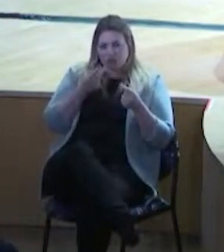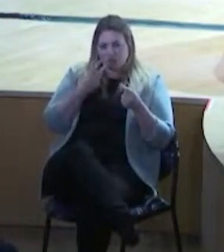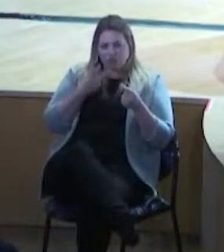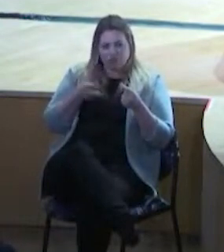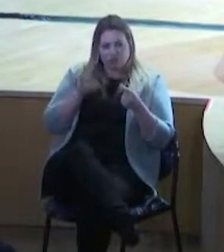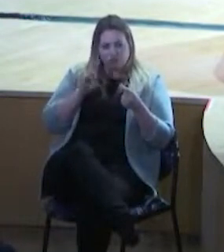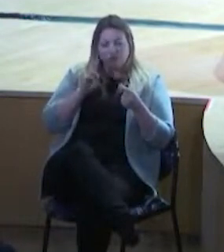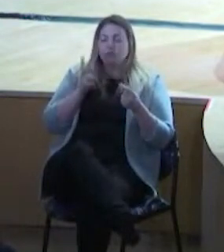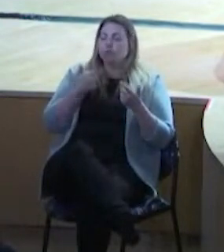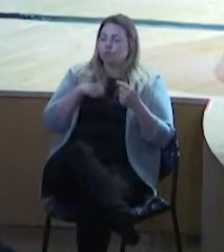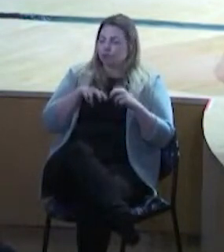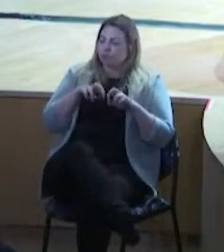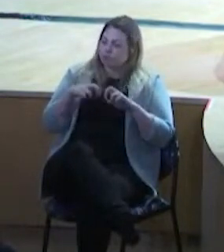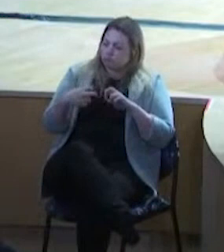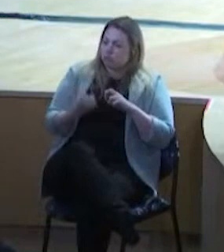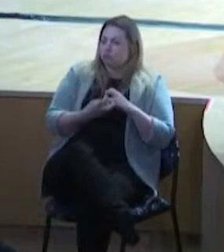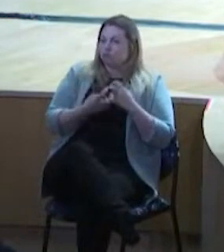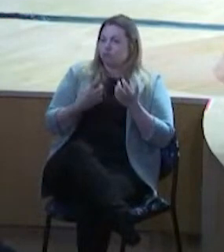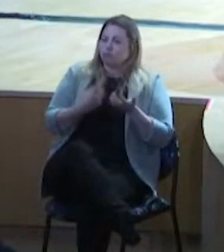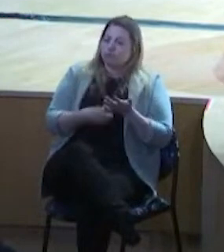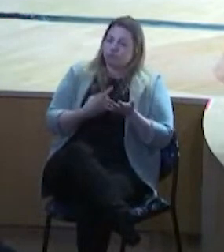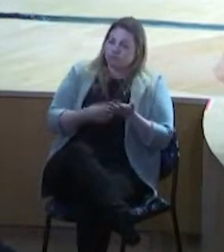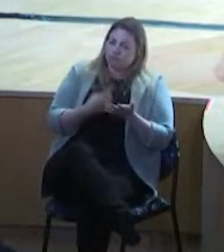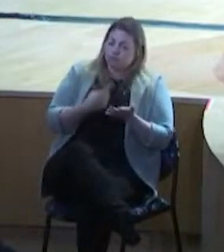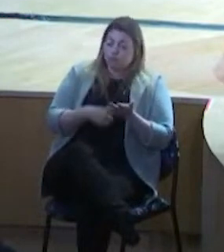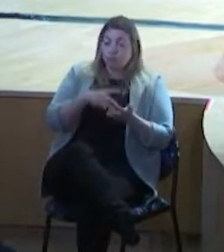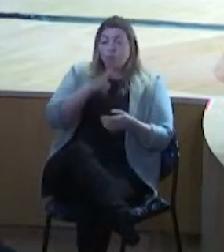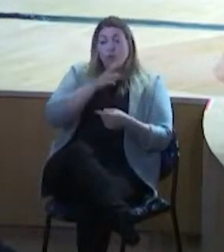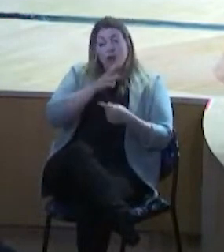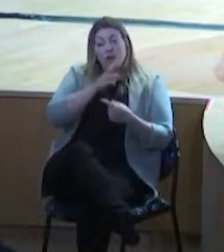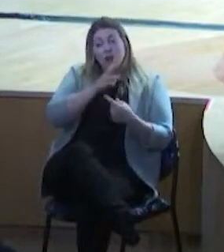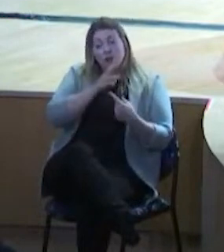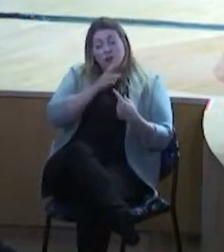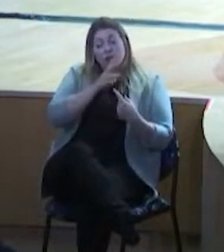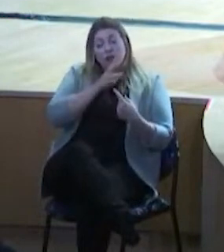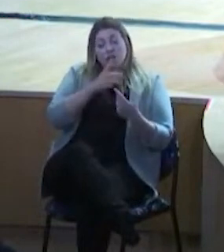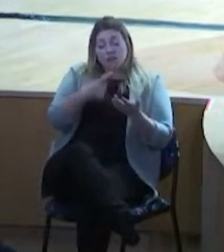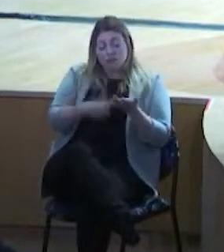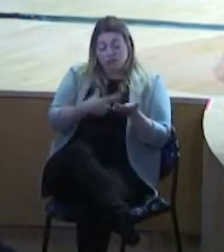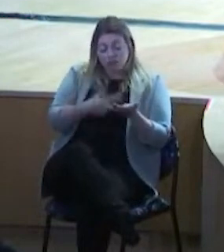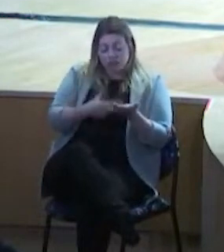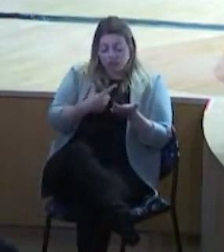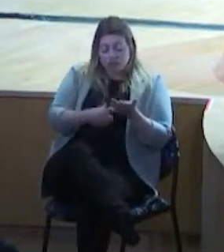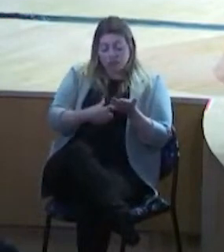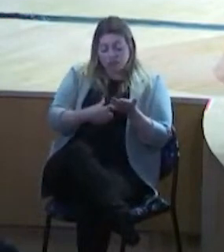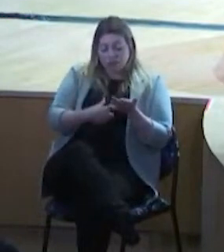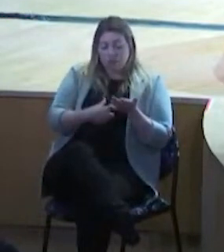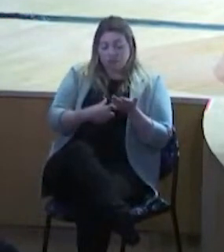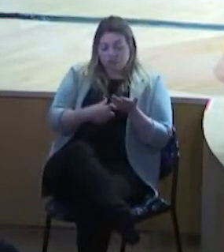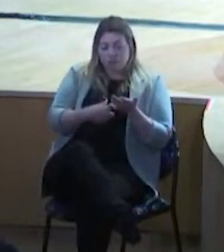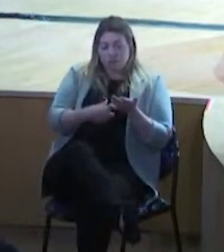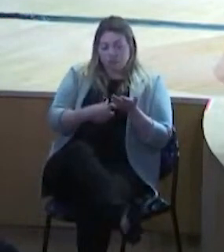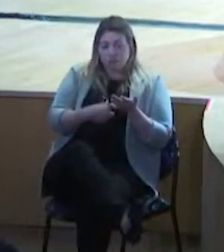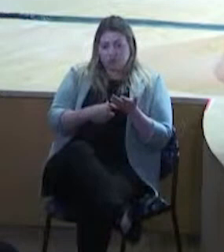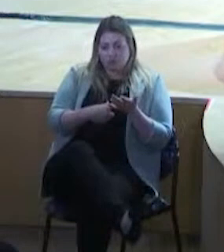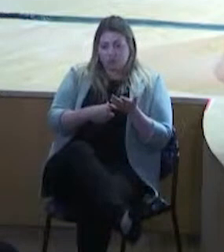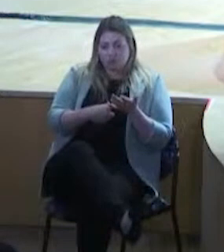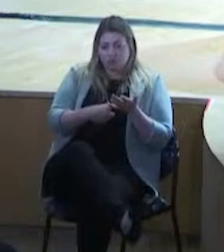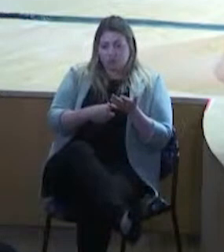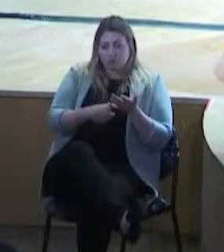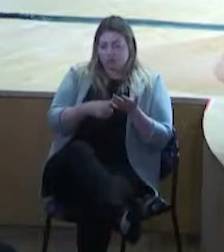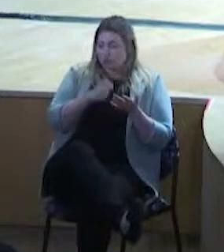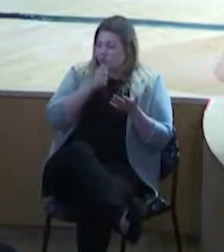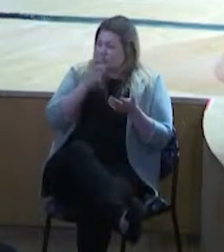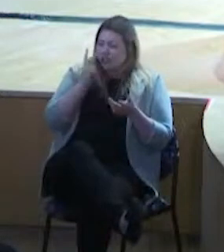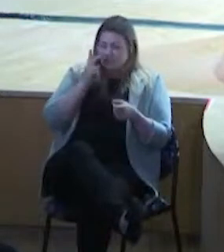lunch together, and we were talking about the water. We were talking about, you know, we haven't seen